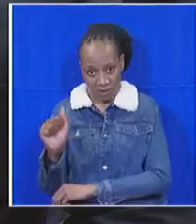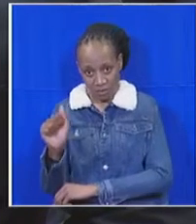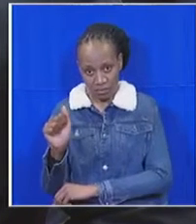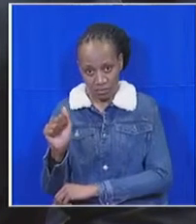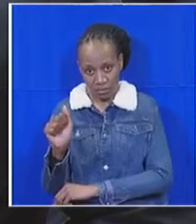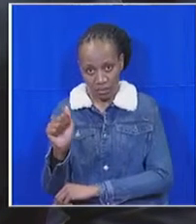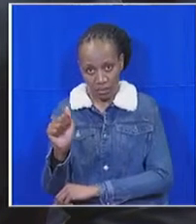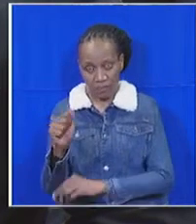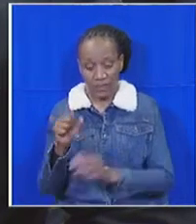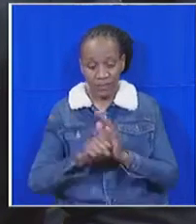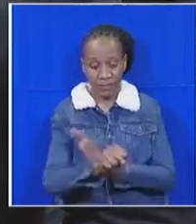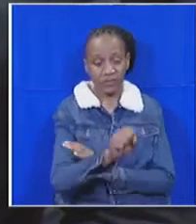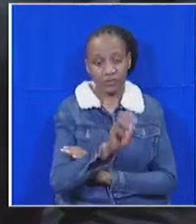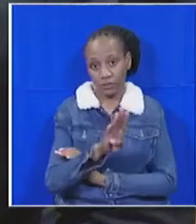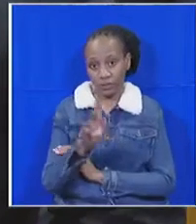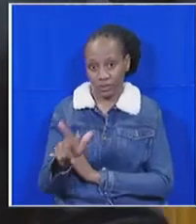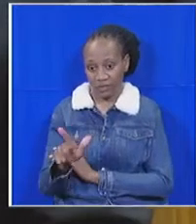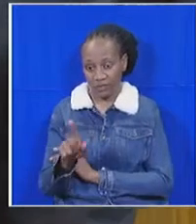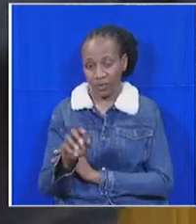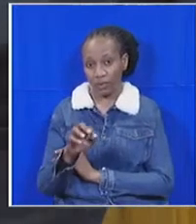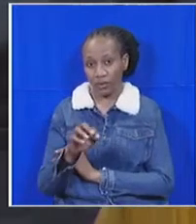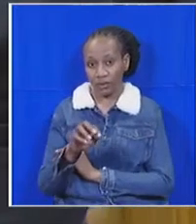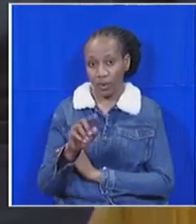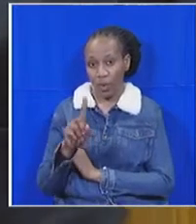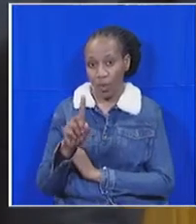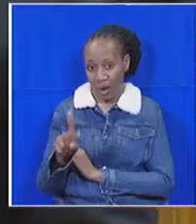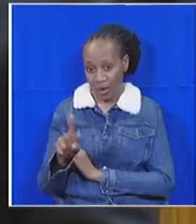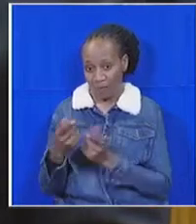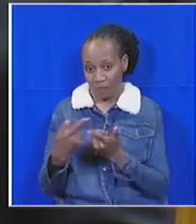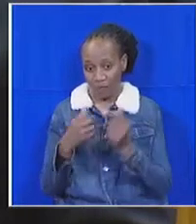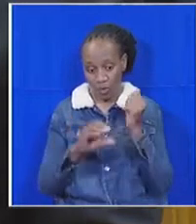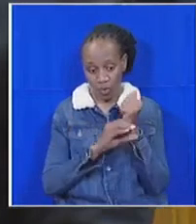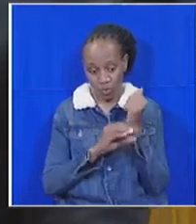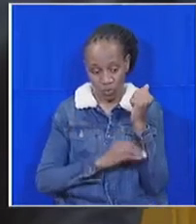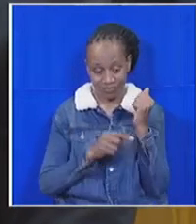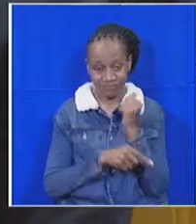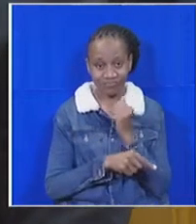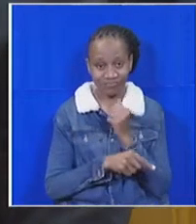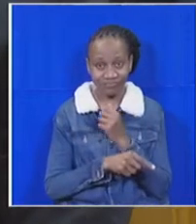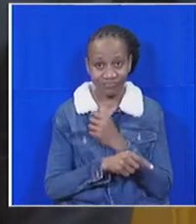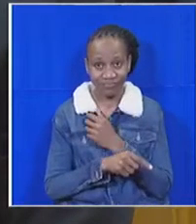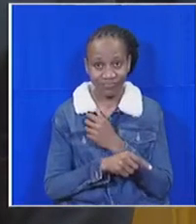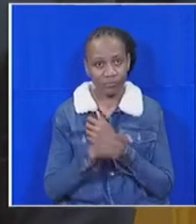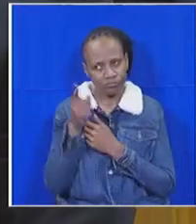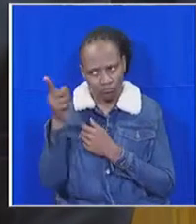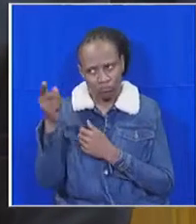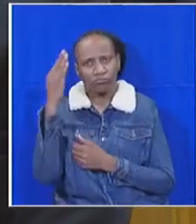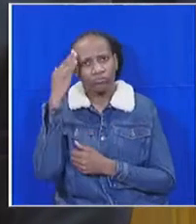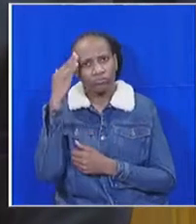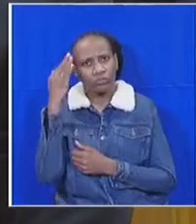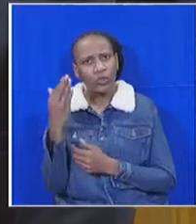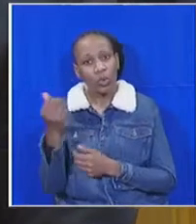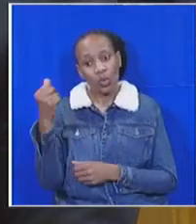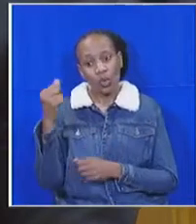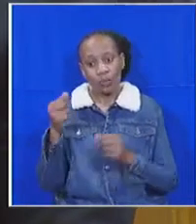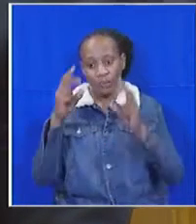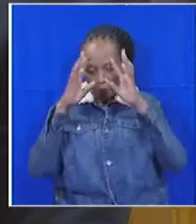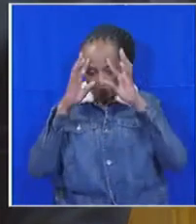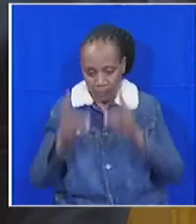defined in section 47(1) of the Constitution. As you would know from a point of order that was taken in the House